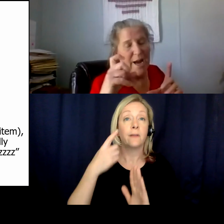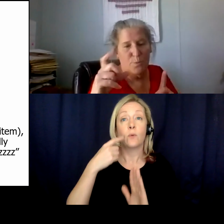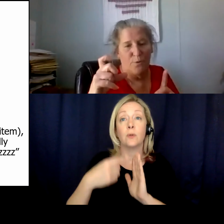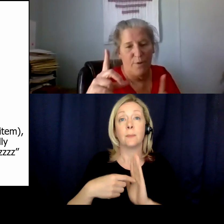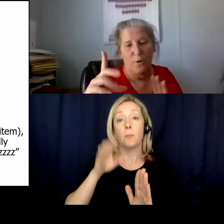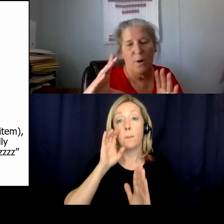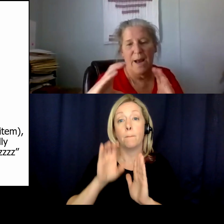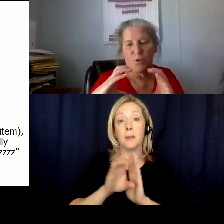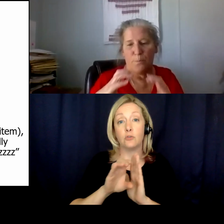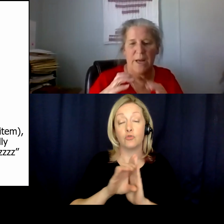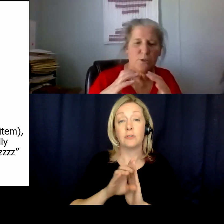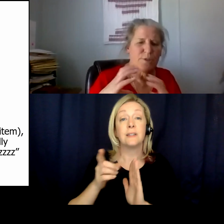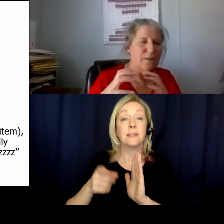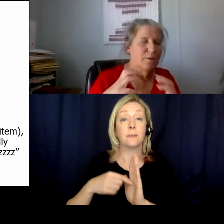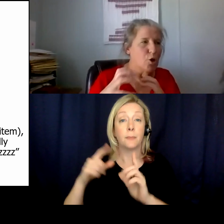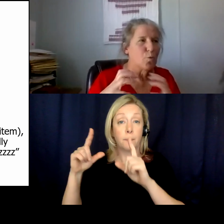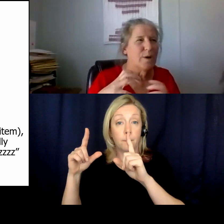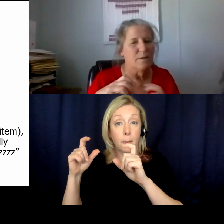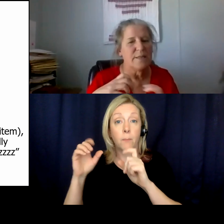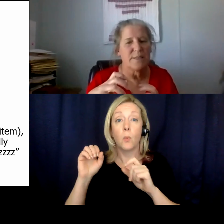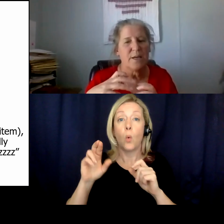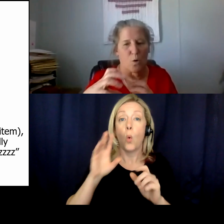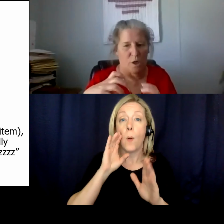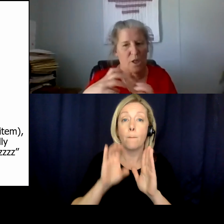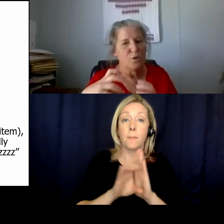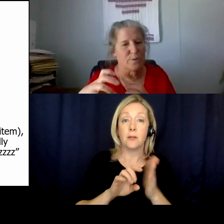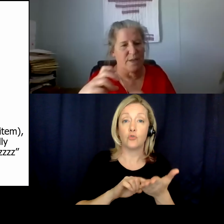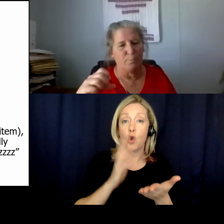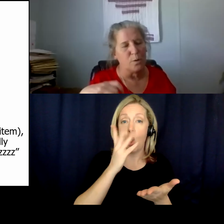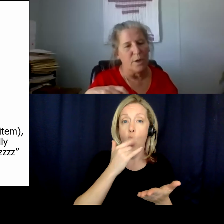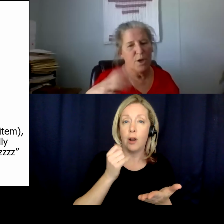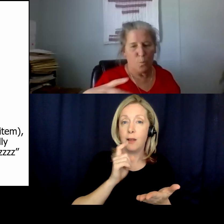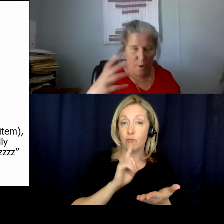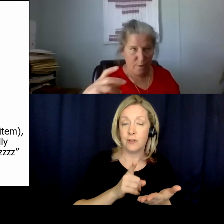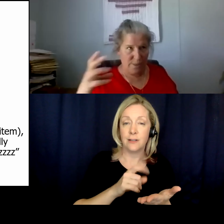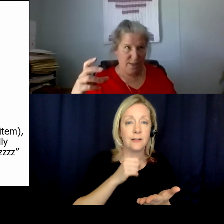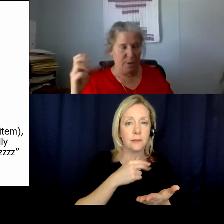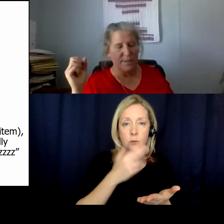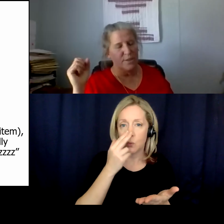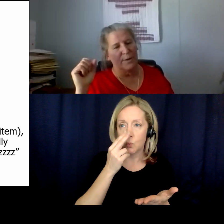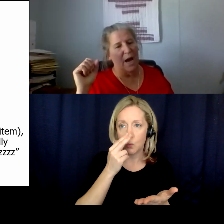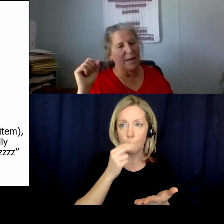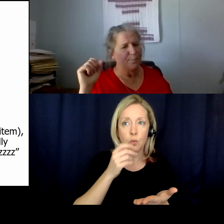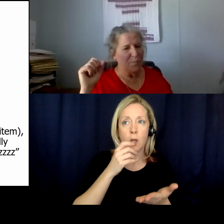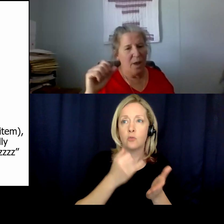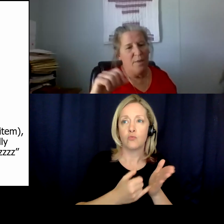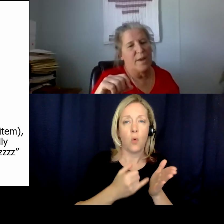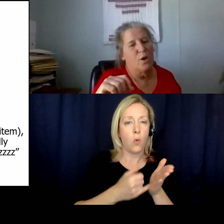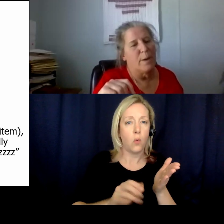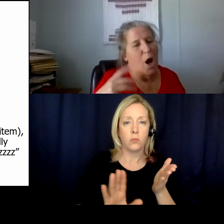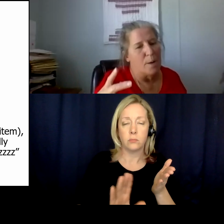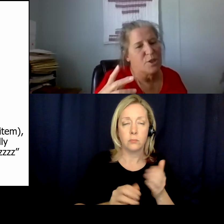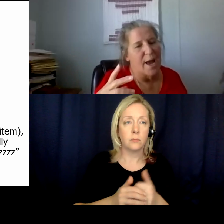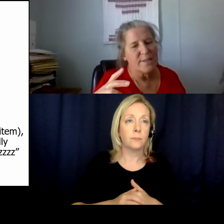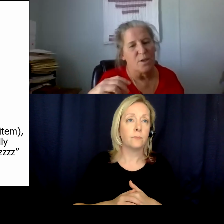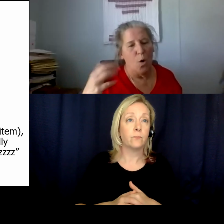either actual photographs or pictures that look realistic or close resemblance to an item. They could